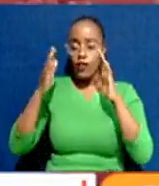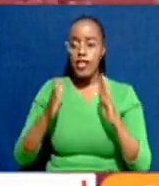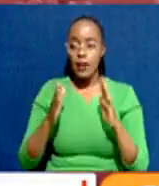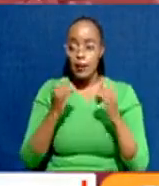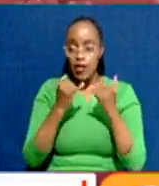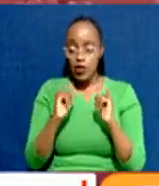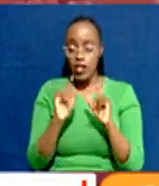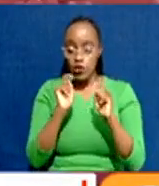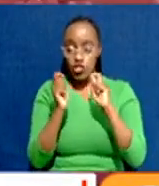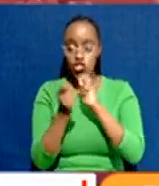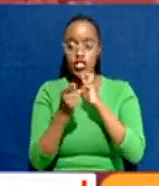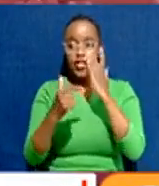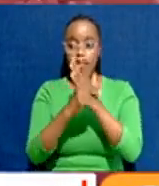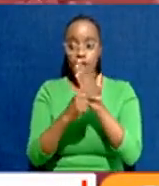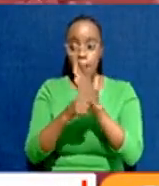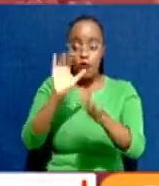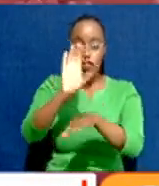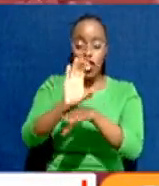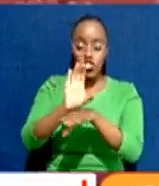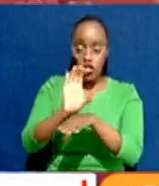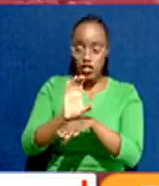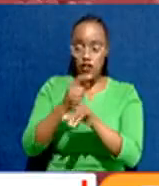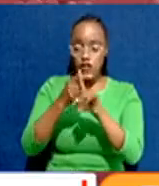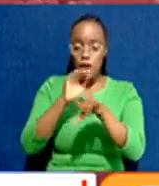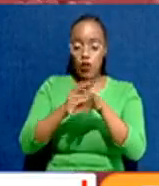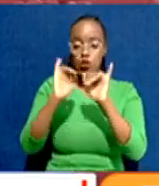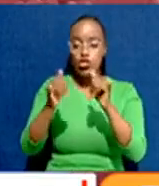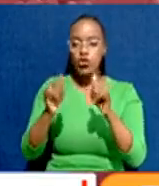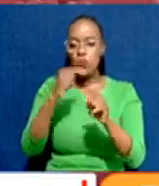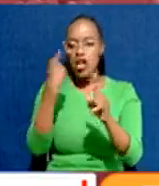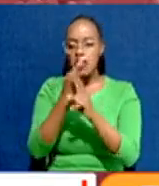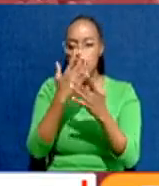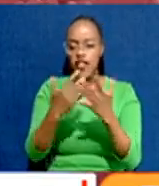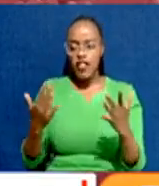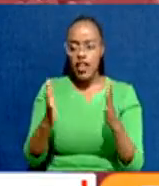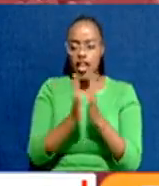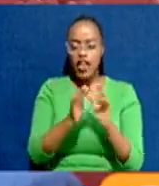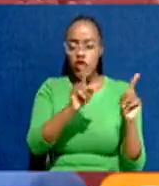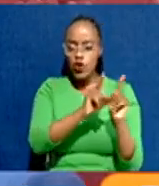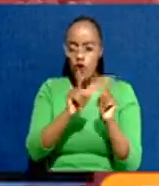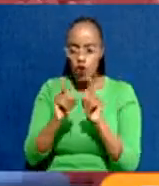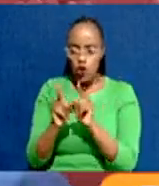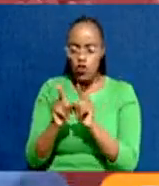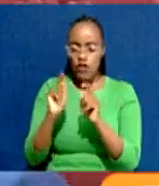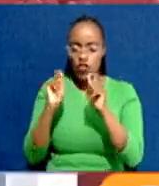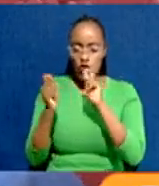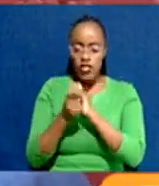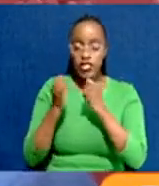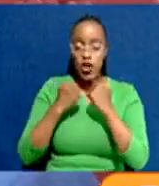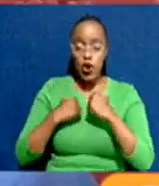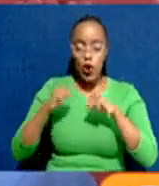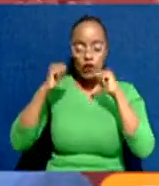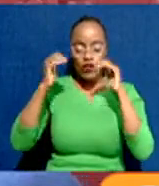to change the name of the church from Good News to something else, and also to change